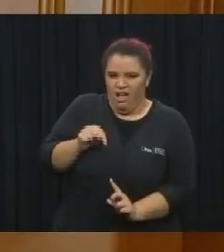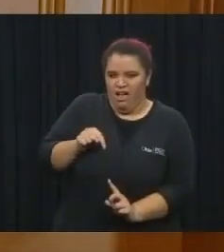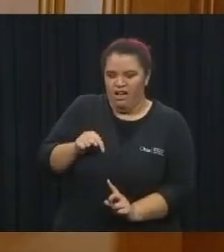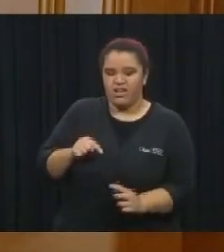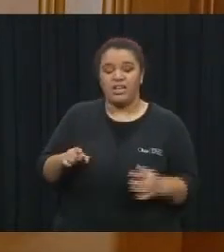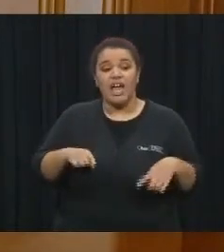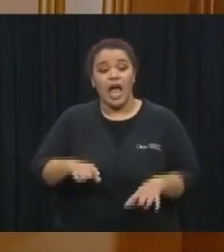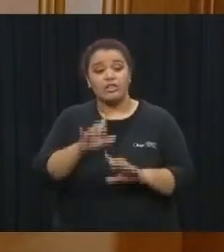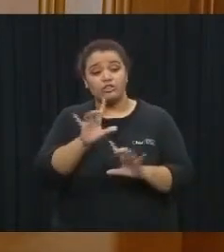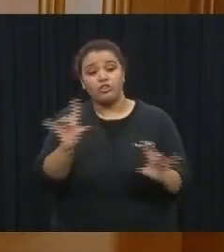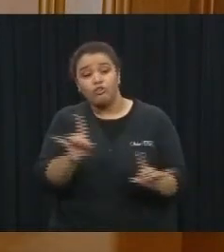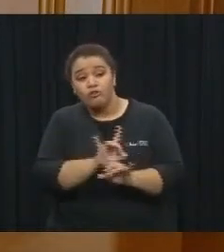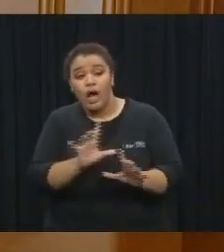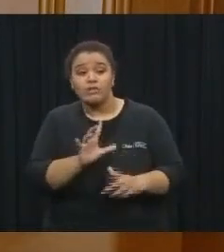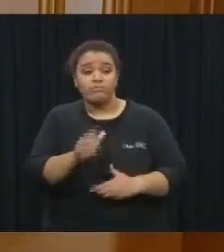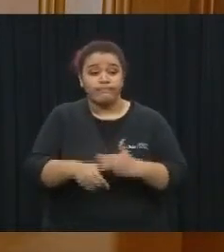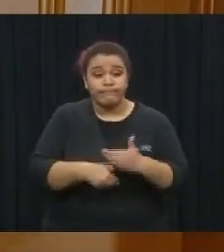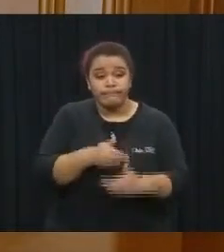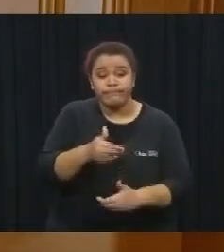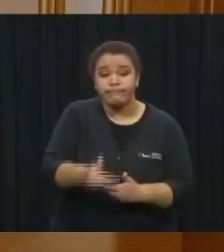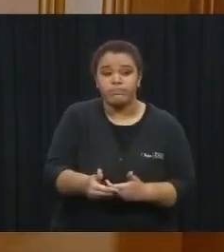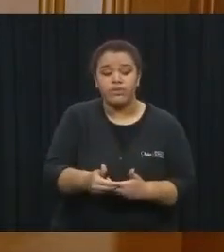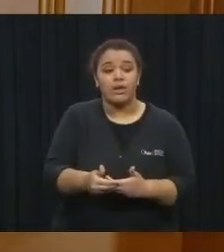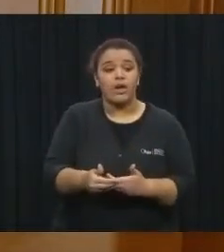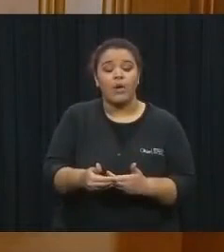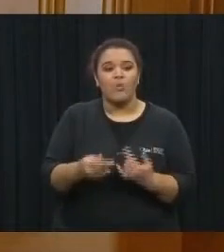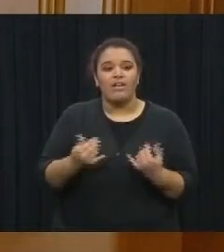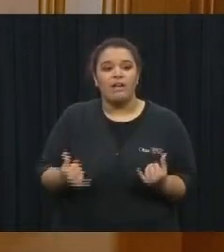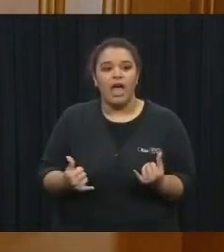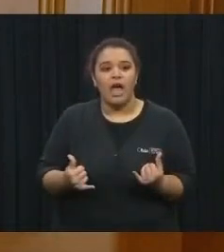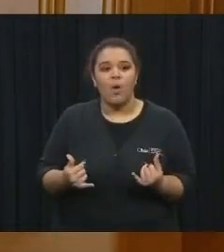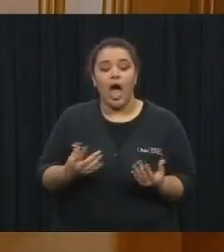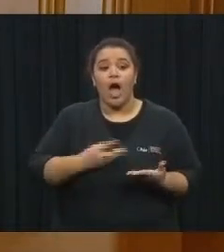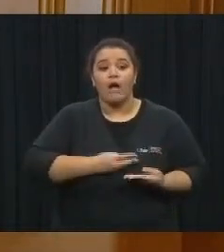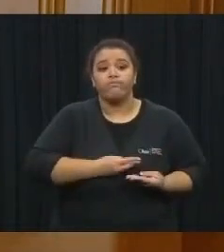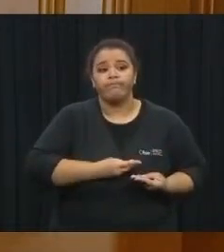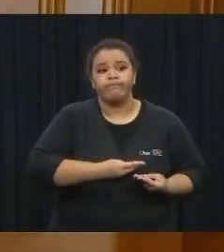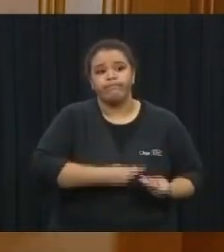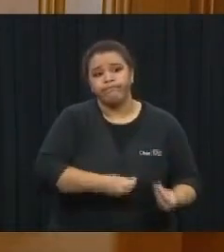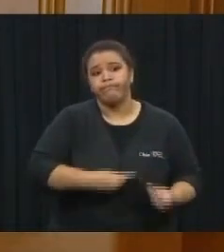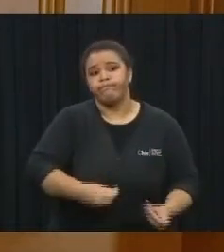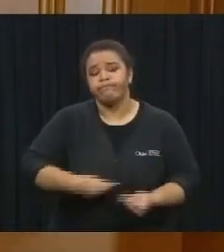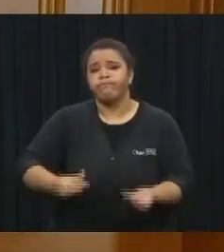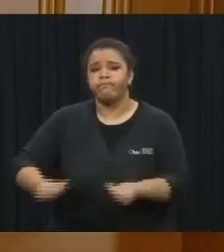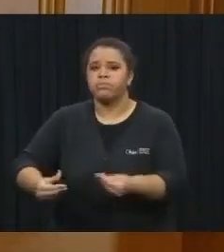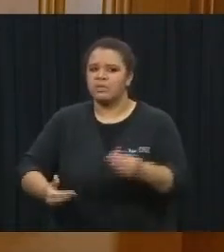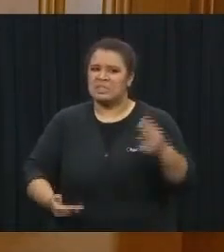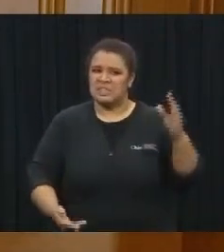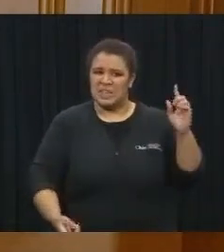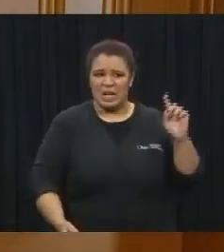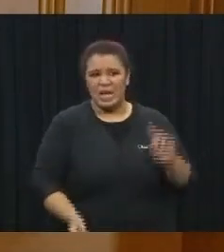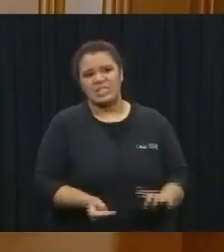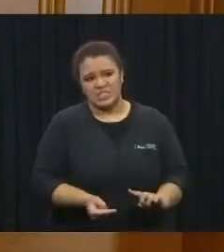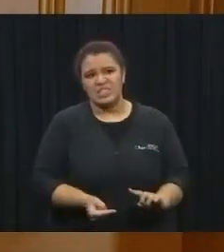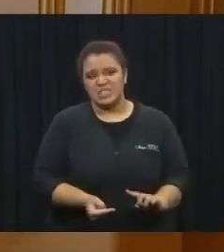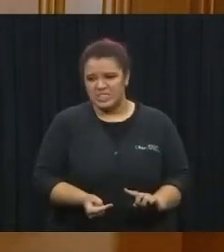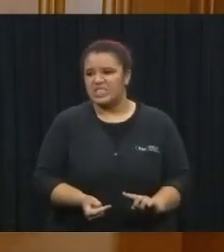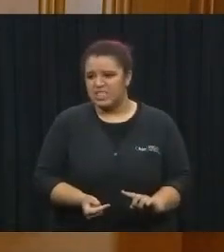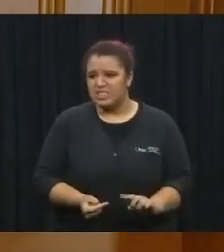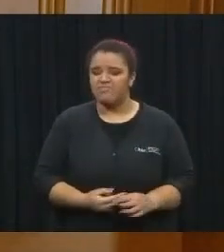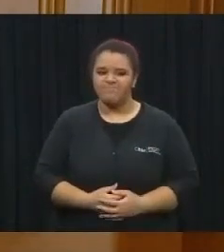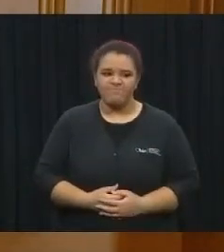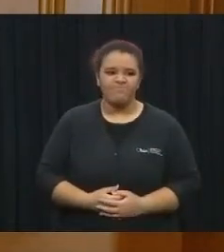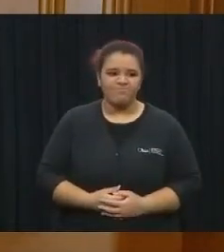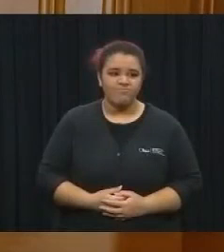crisis, our focus is to cut back on the spending. Many good things out there that are going to have